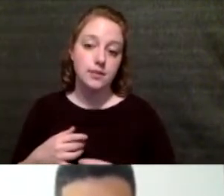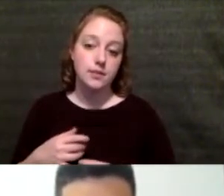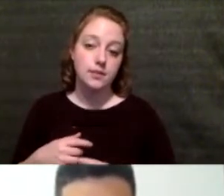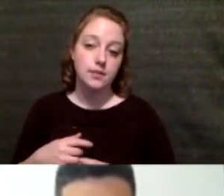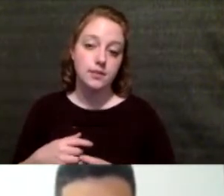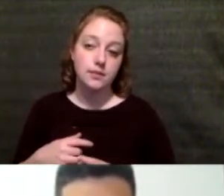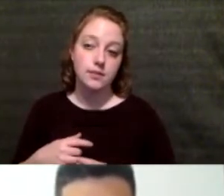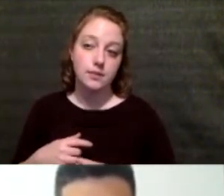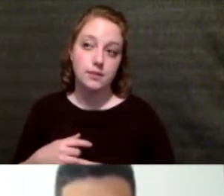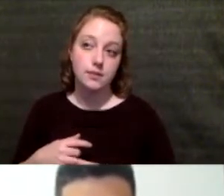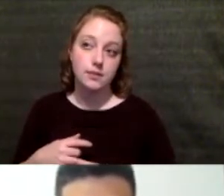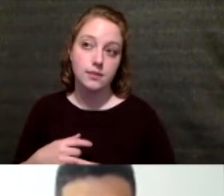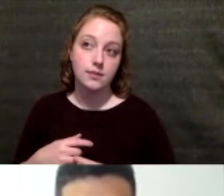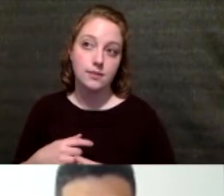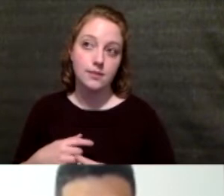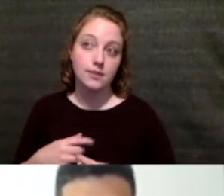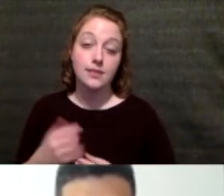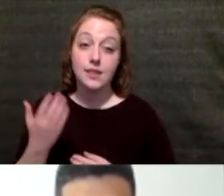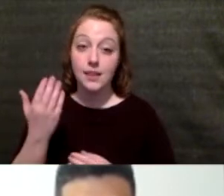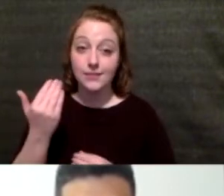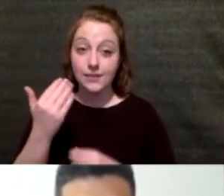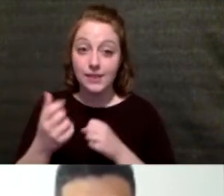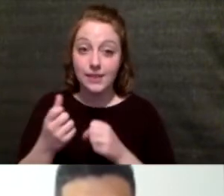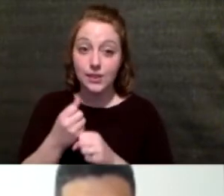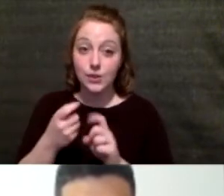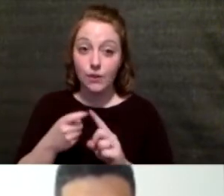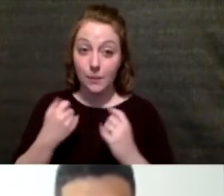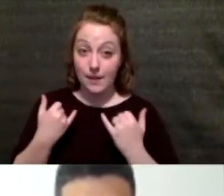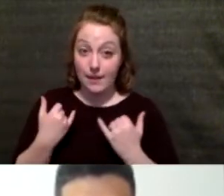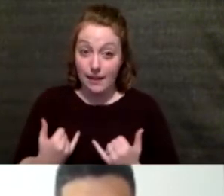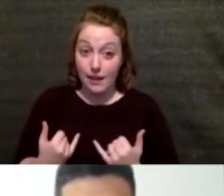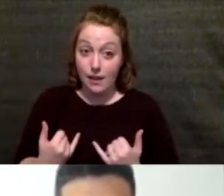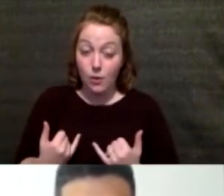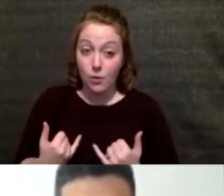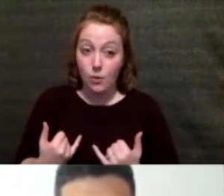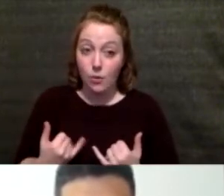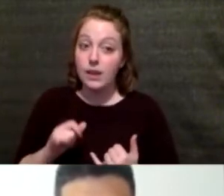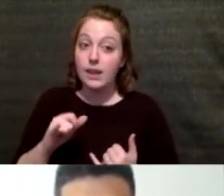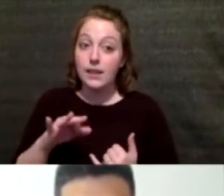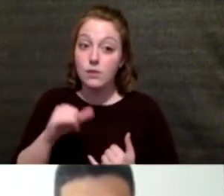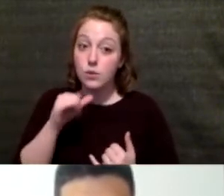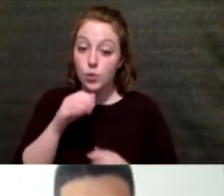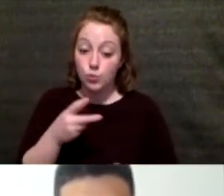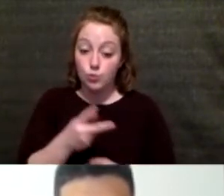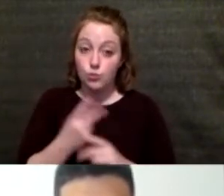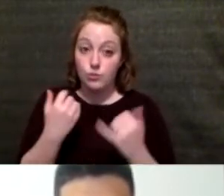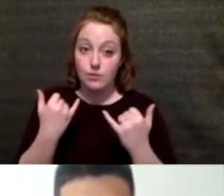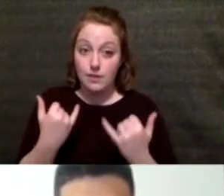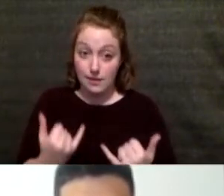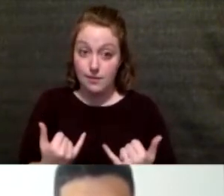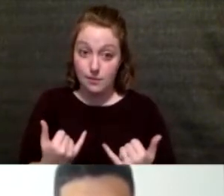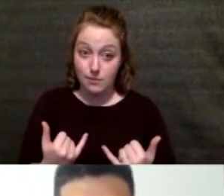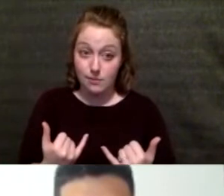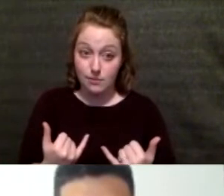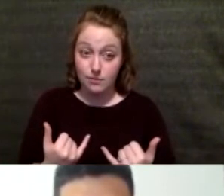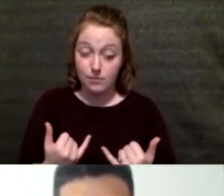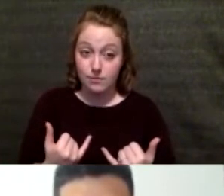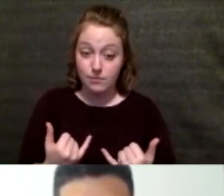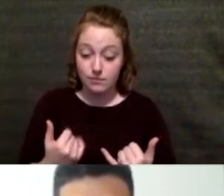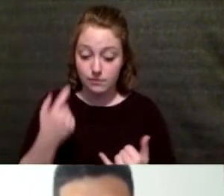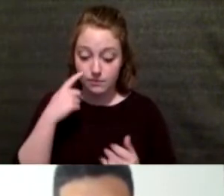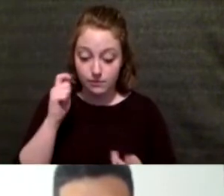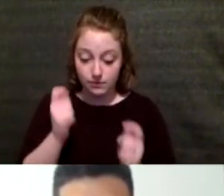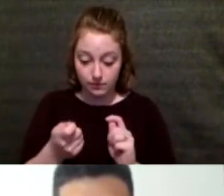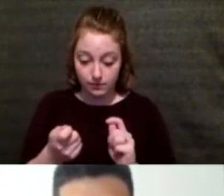15 years from now out of it. If we don't do something about the change,